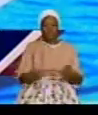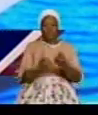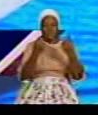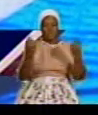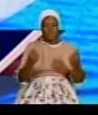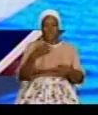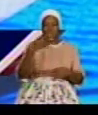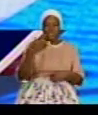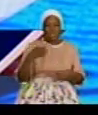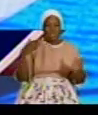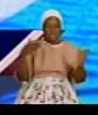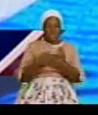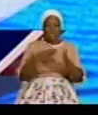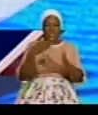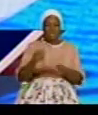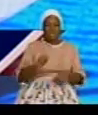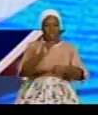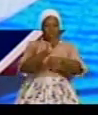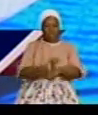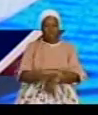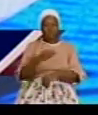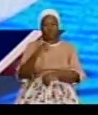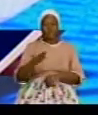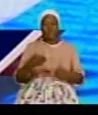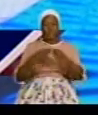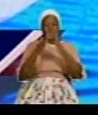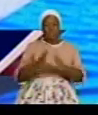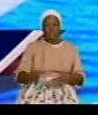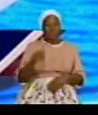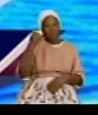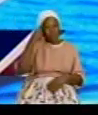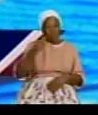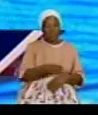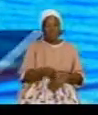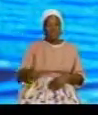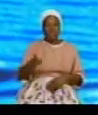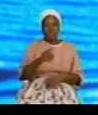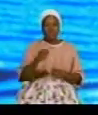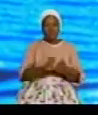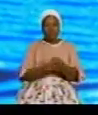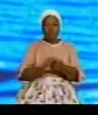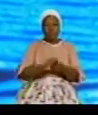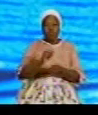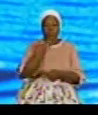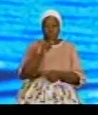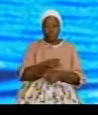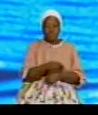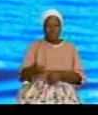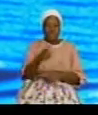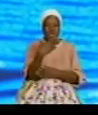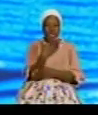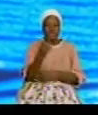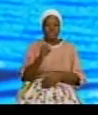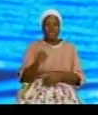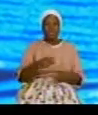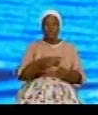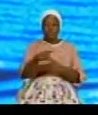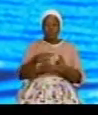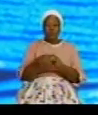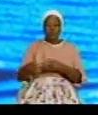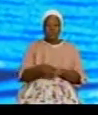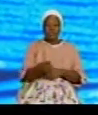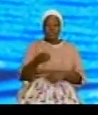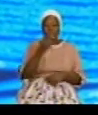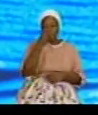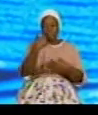the tradition of the elders? For they wash not their hands when